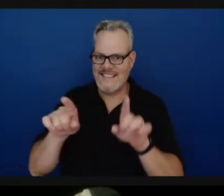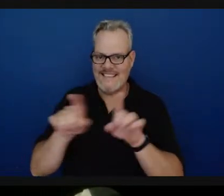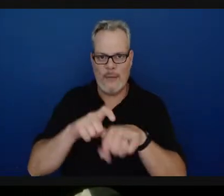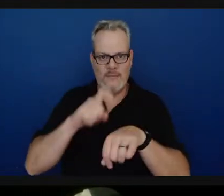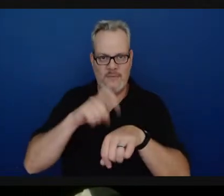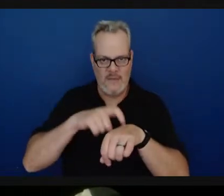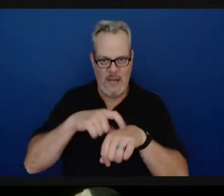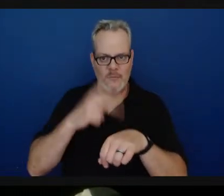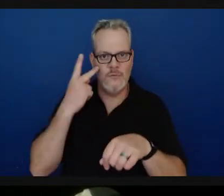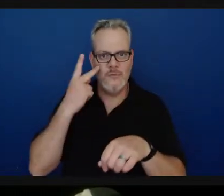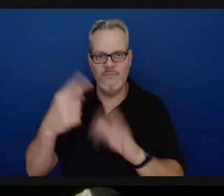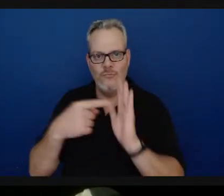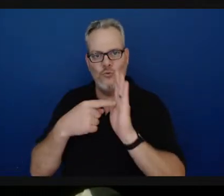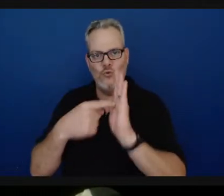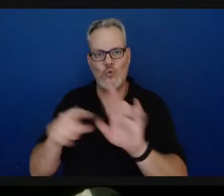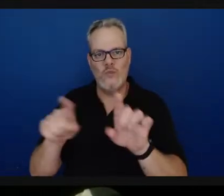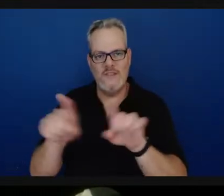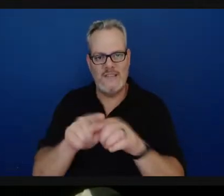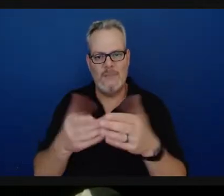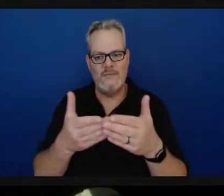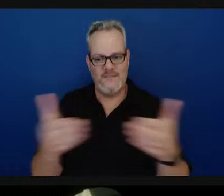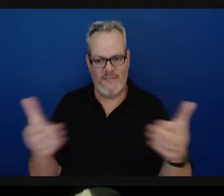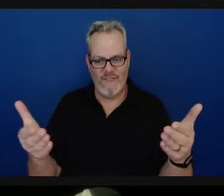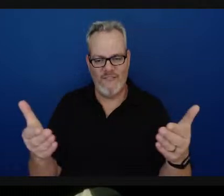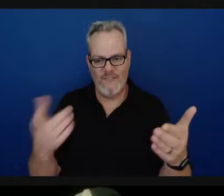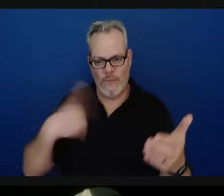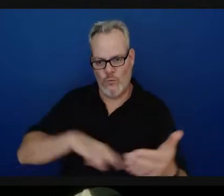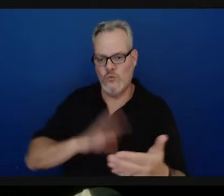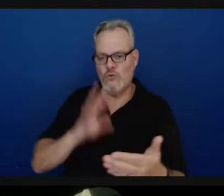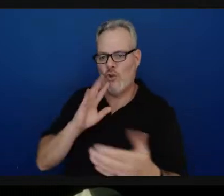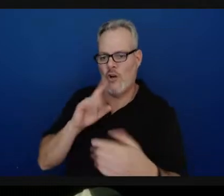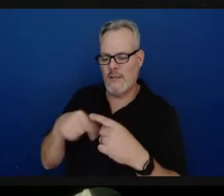stuff. Remember we were talking about this